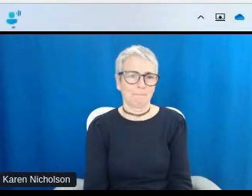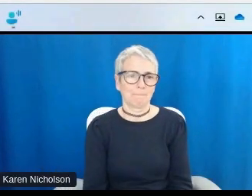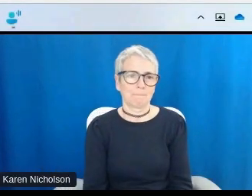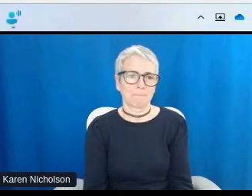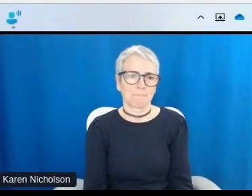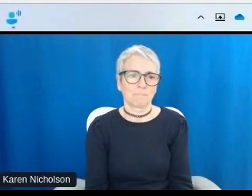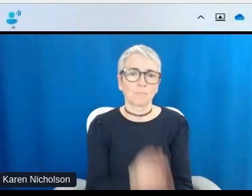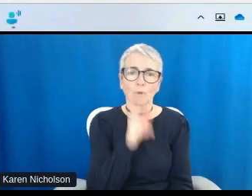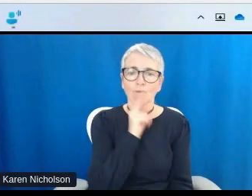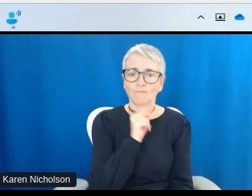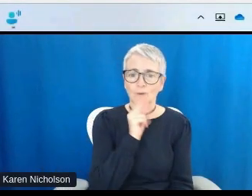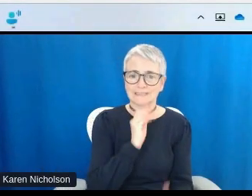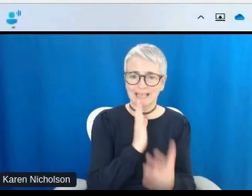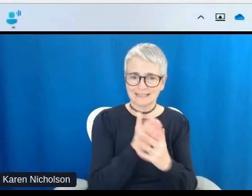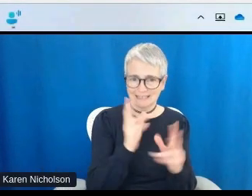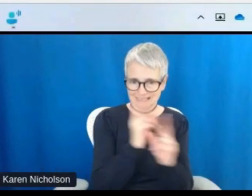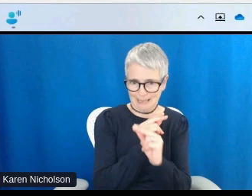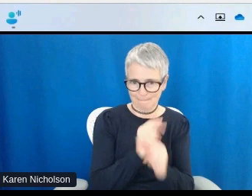Voice access sleep.